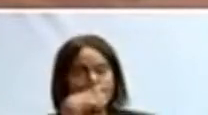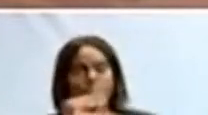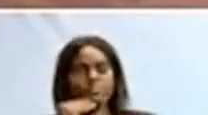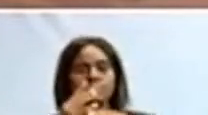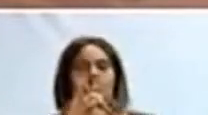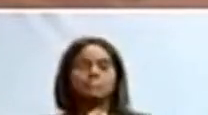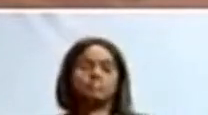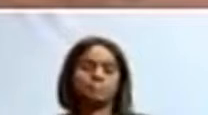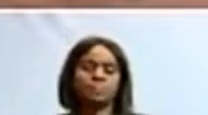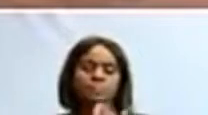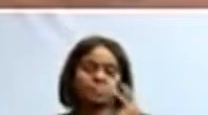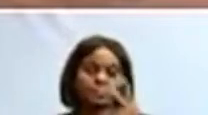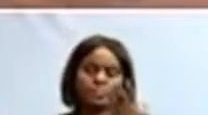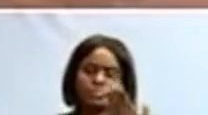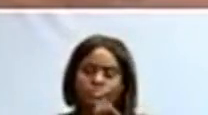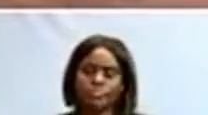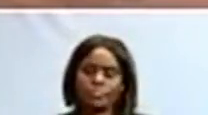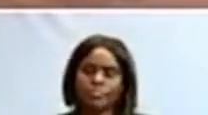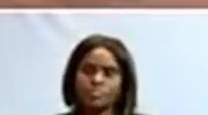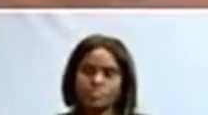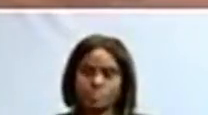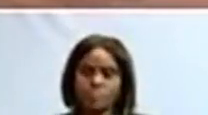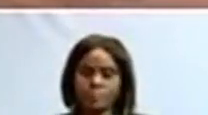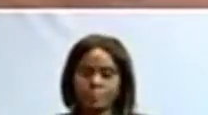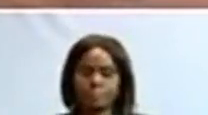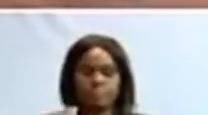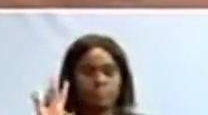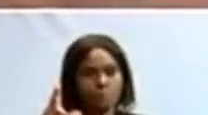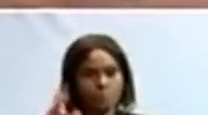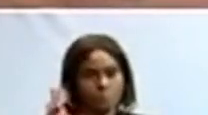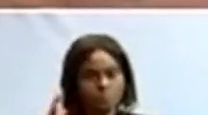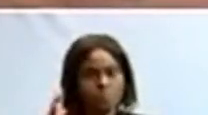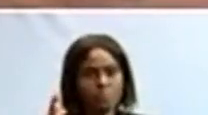fund. See Appendix 17. The